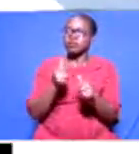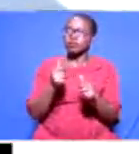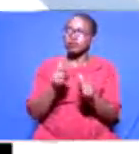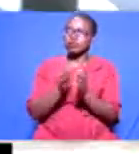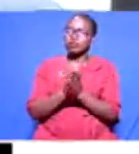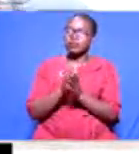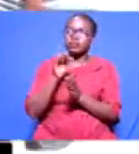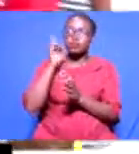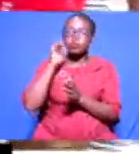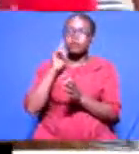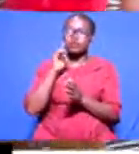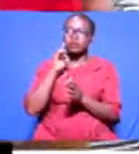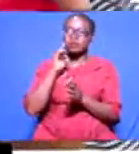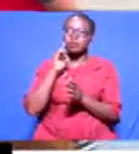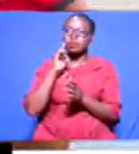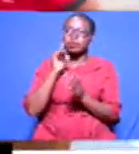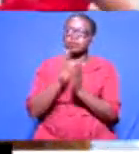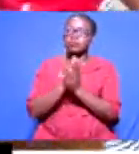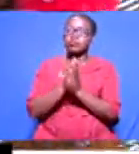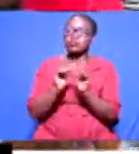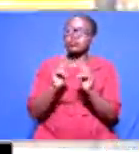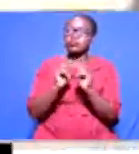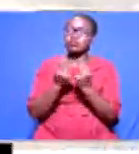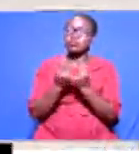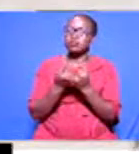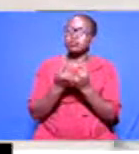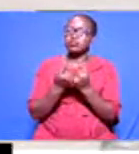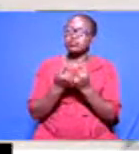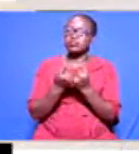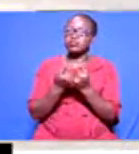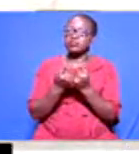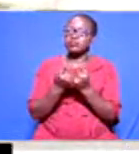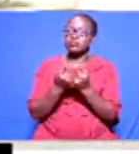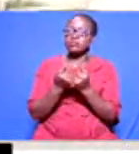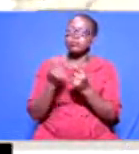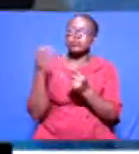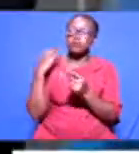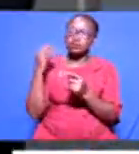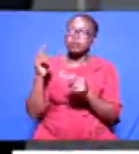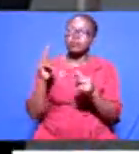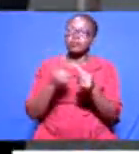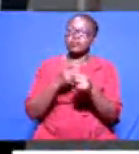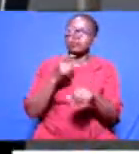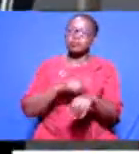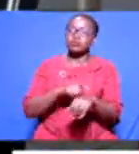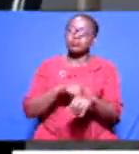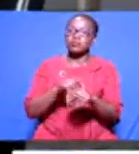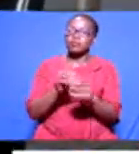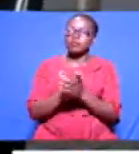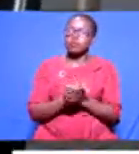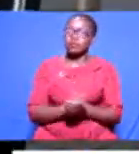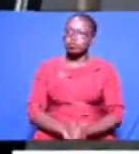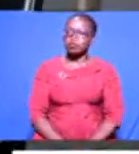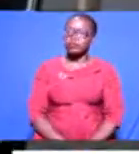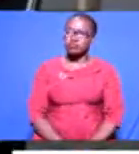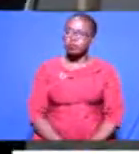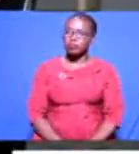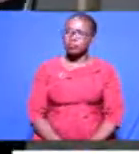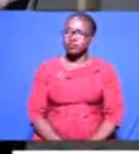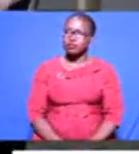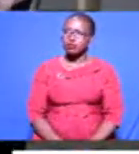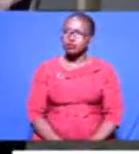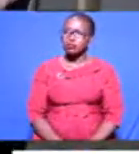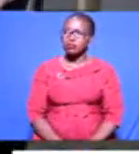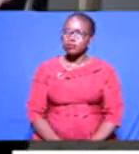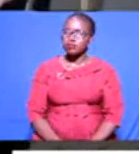the tutelage of Coach Ben Bella, is gracing the Global Championship for the first time ever. We'll be there for some days, maybe a